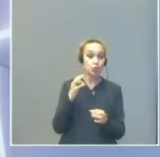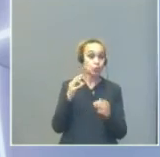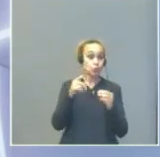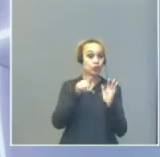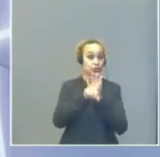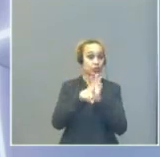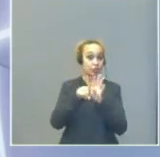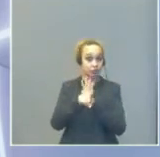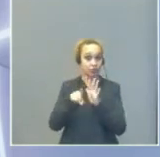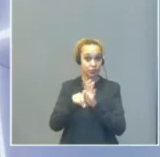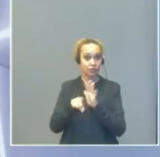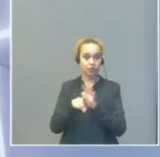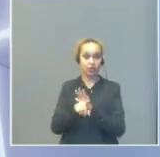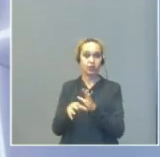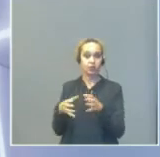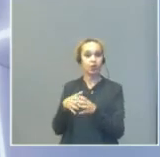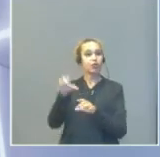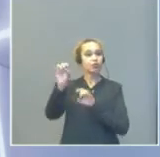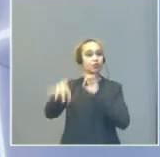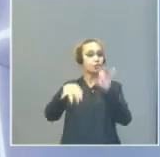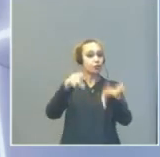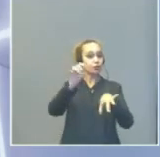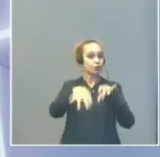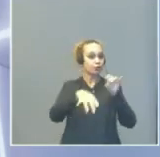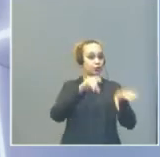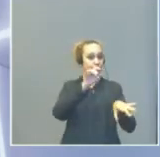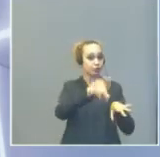selecionadas pelos nossos curadores.